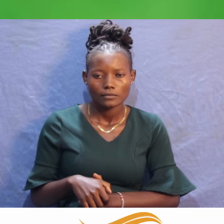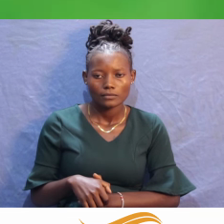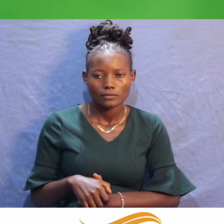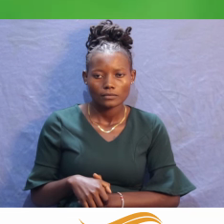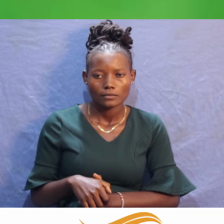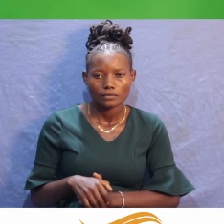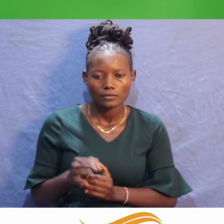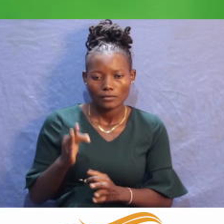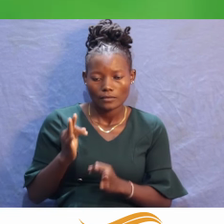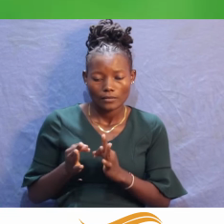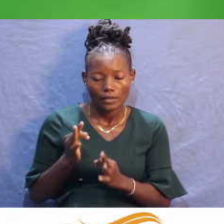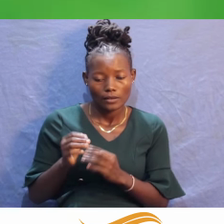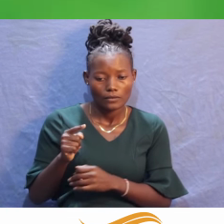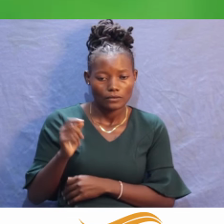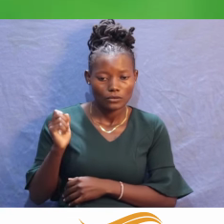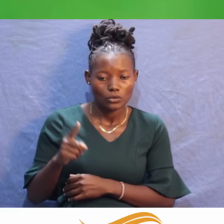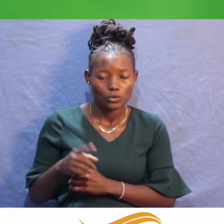Probably if you could